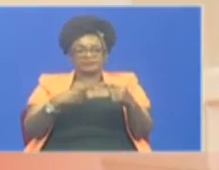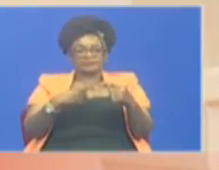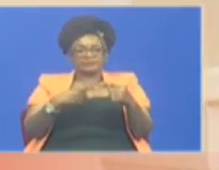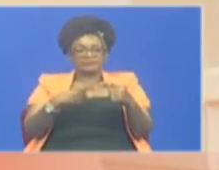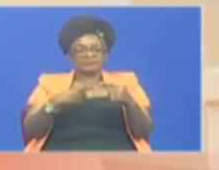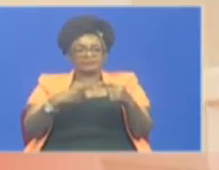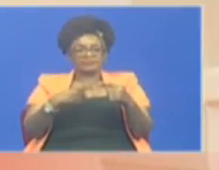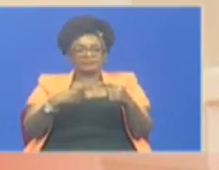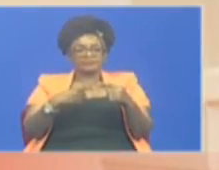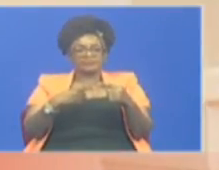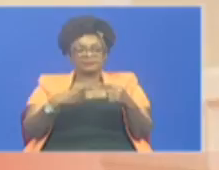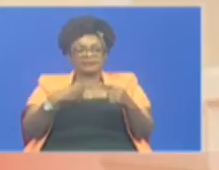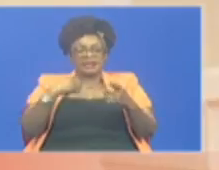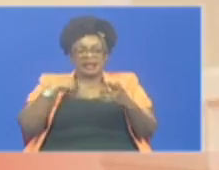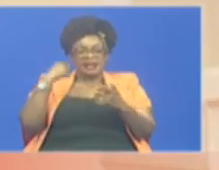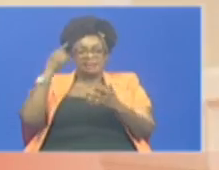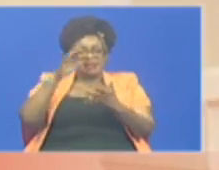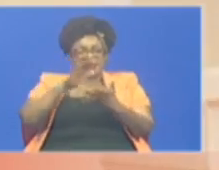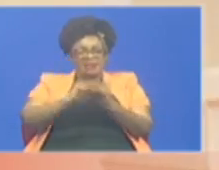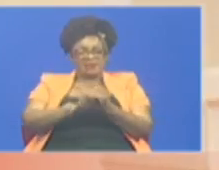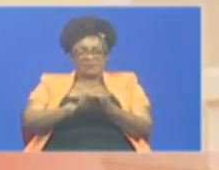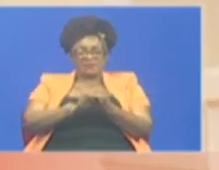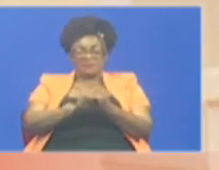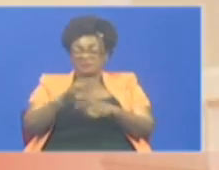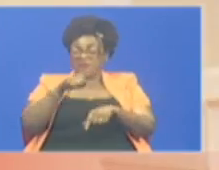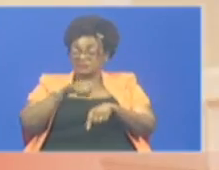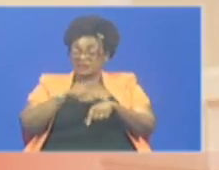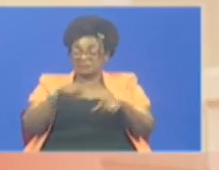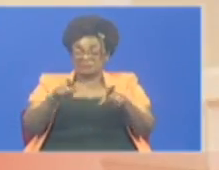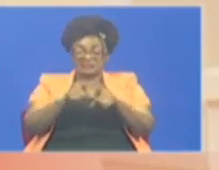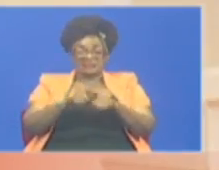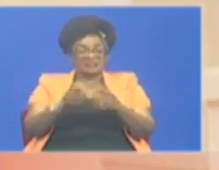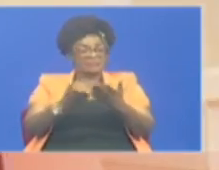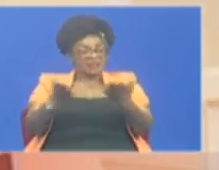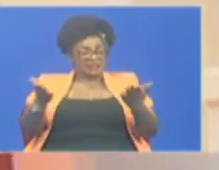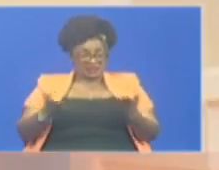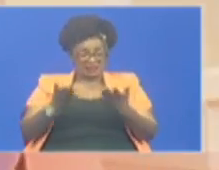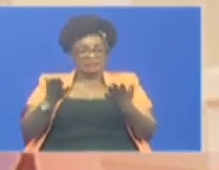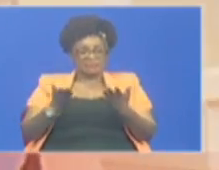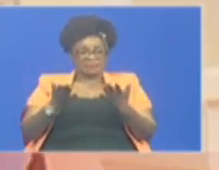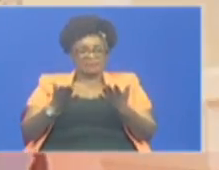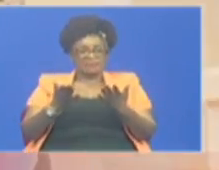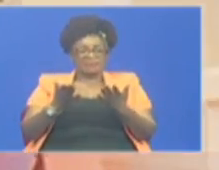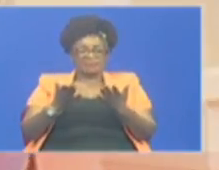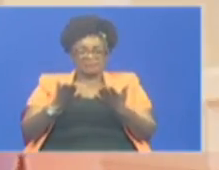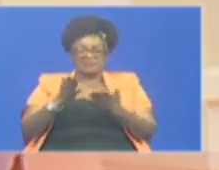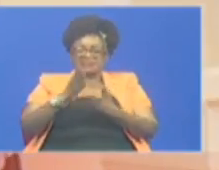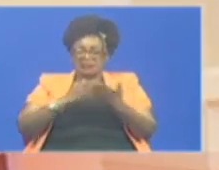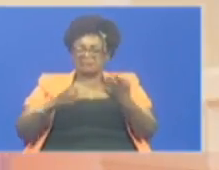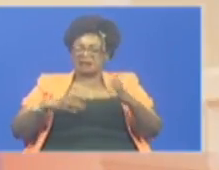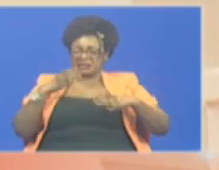Fellow Kenyans, I believe that it is in moments like this that the true character of a nation and a people is revealed.